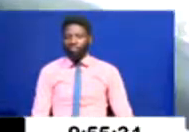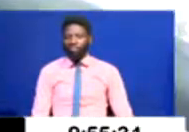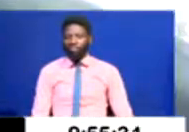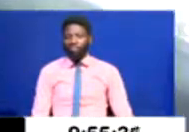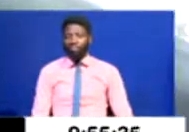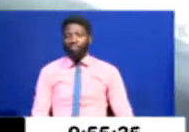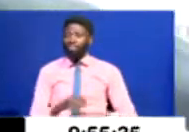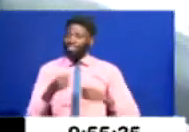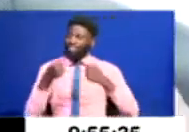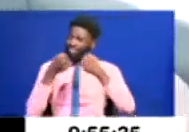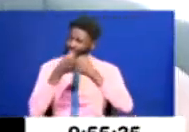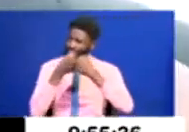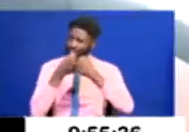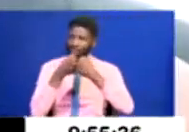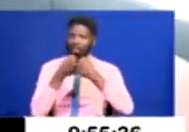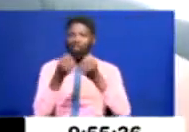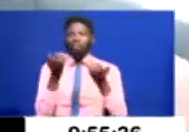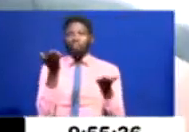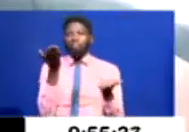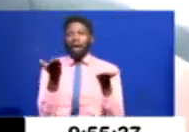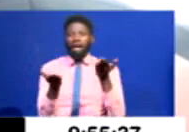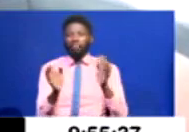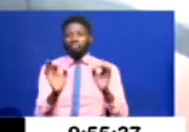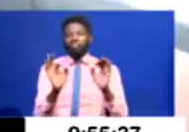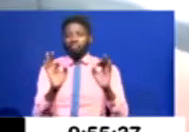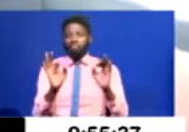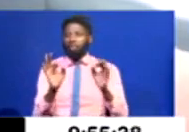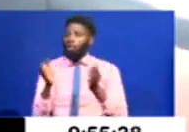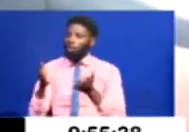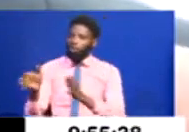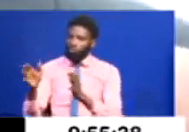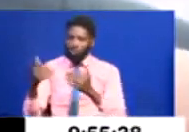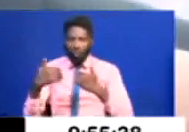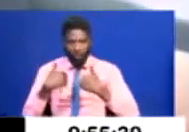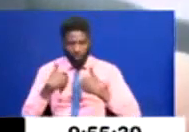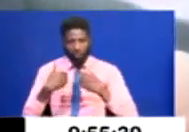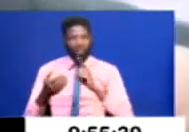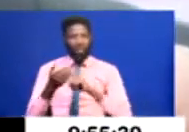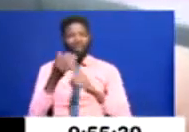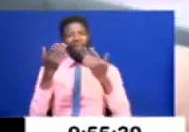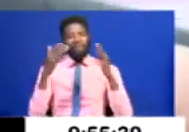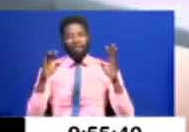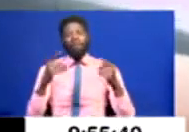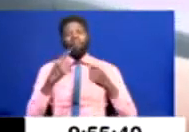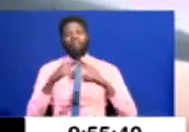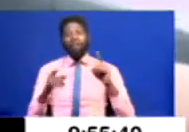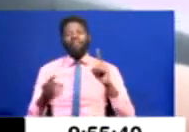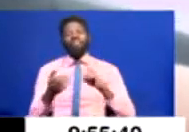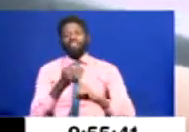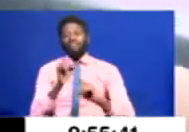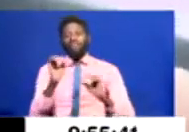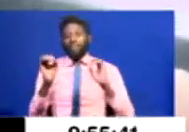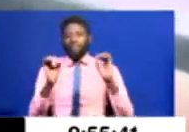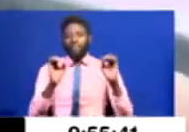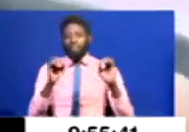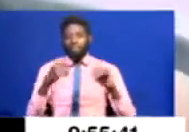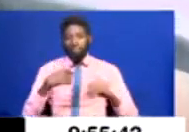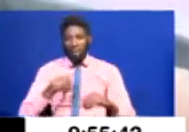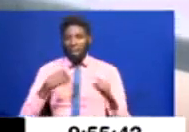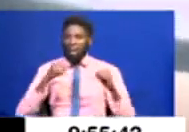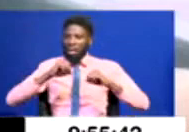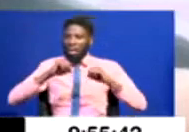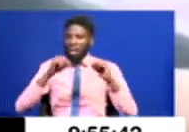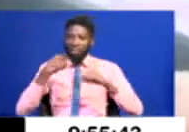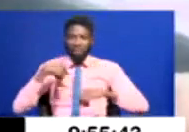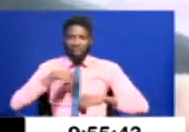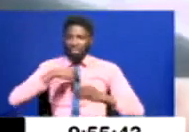The game was balanced. We got some chances, we didn't bar it, and that is draw, 0-0. I'm happy we didn't consider,